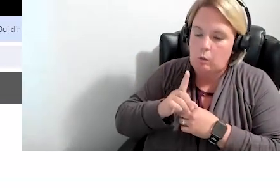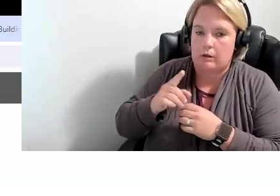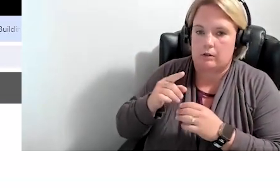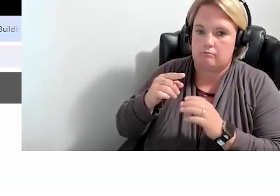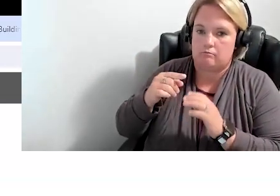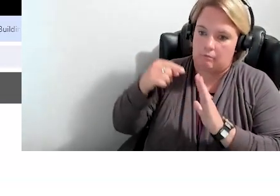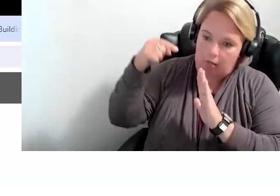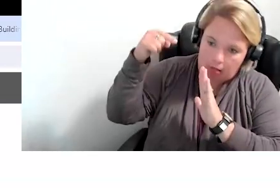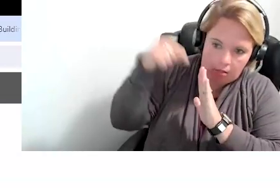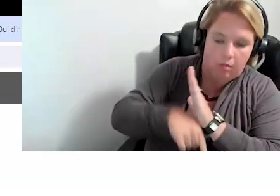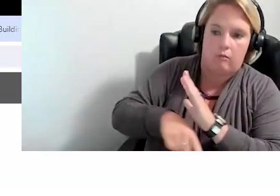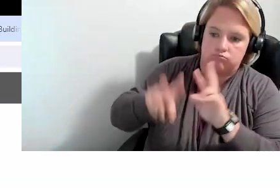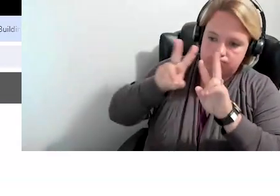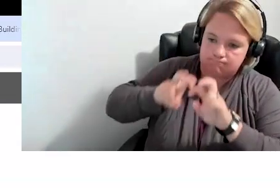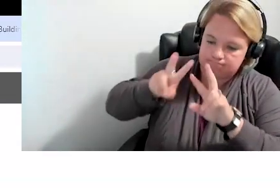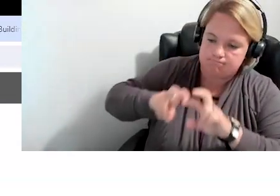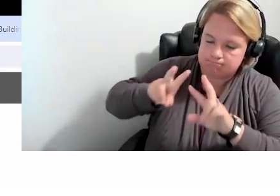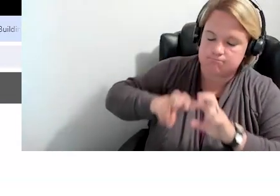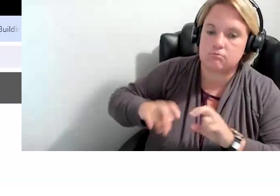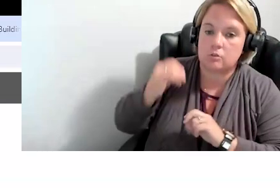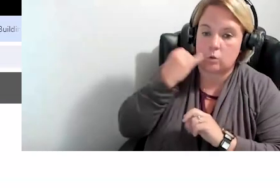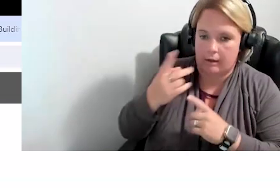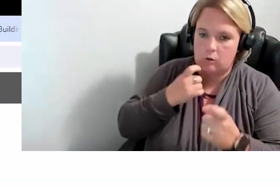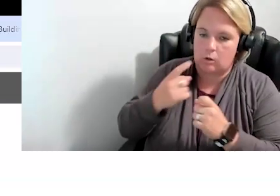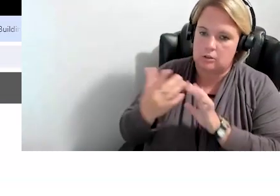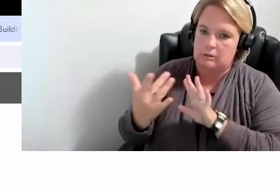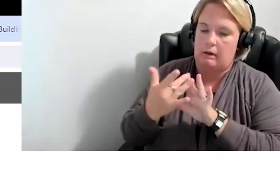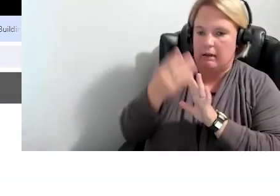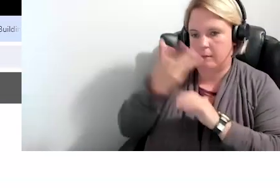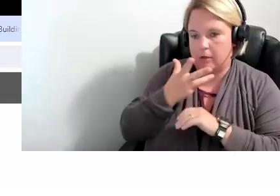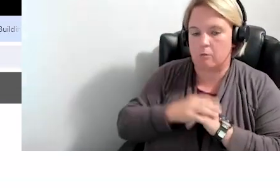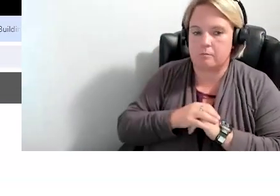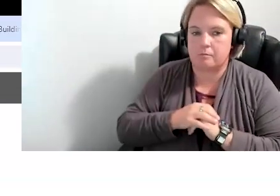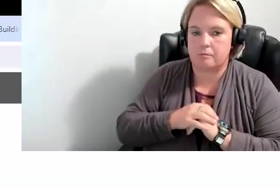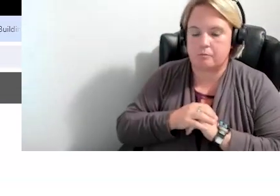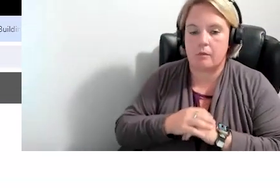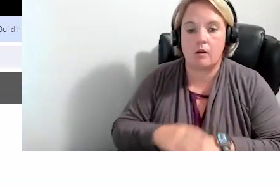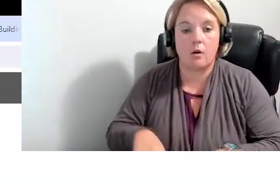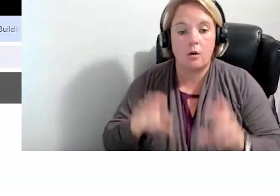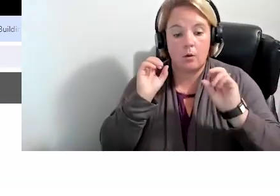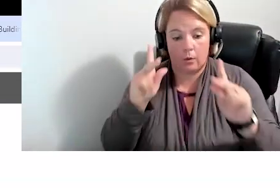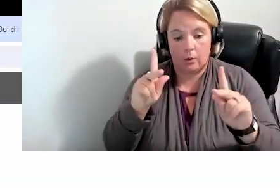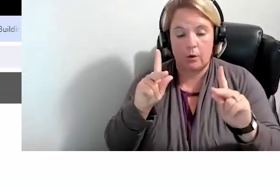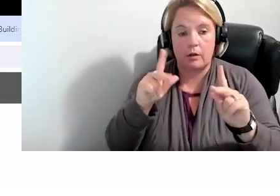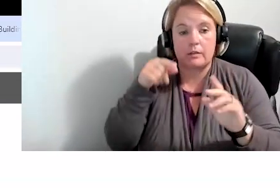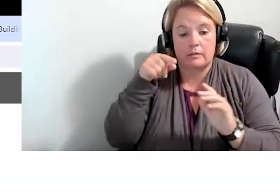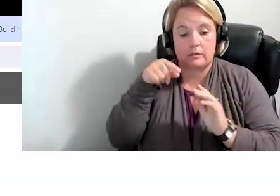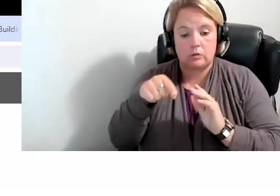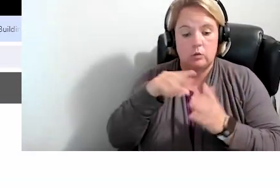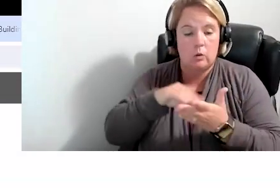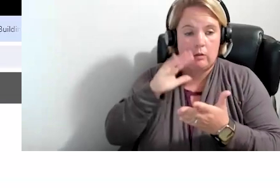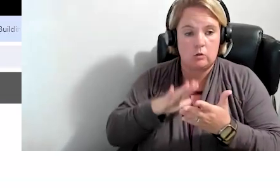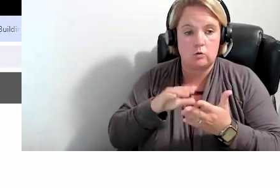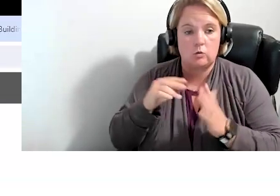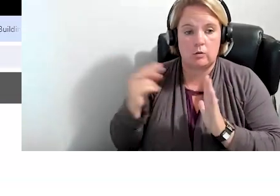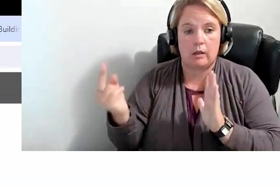this extensively. So if you have any questions with that, definitely reach out to me. Okay, so here the student now is presented what